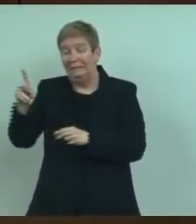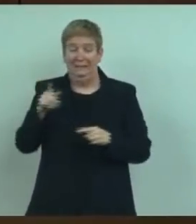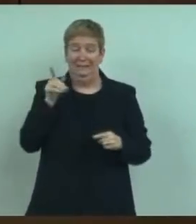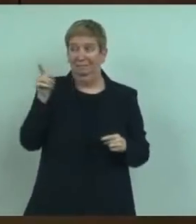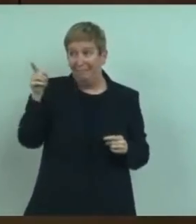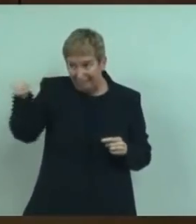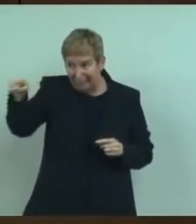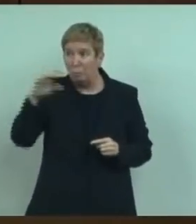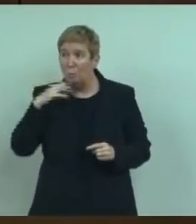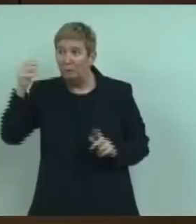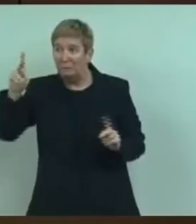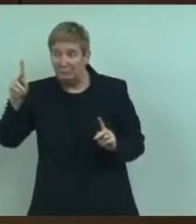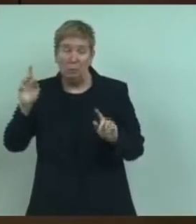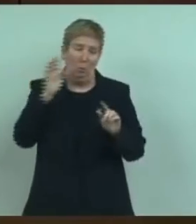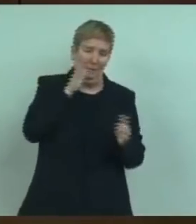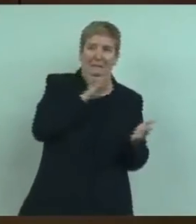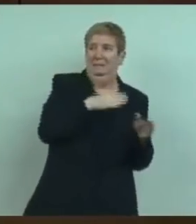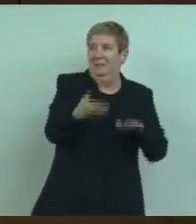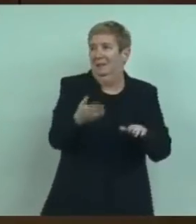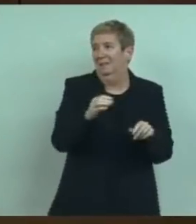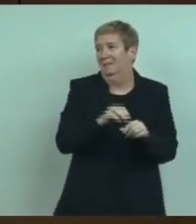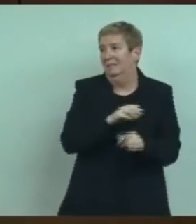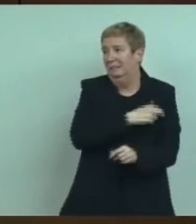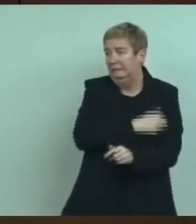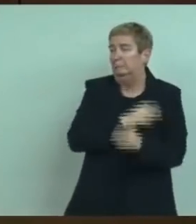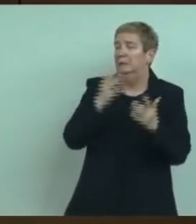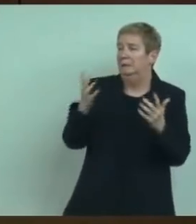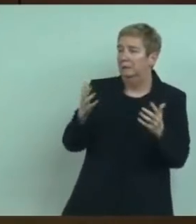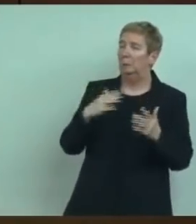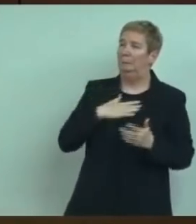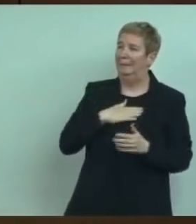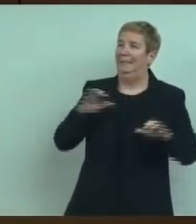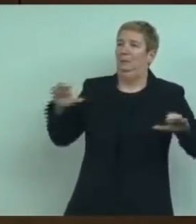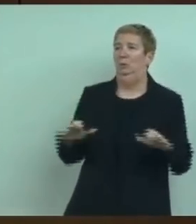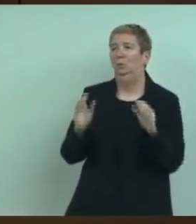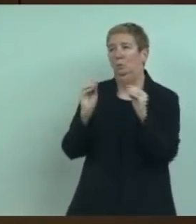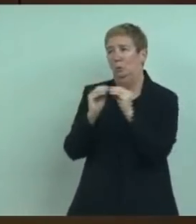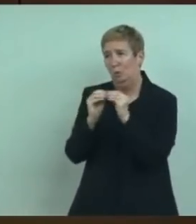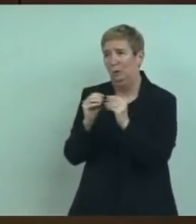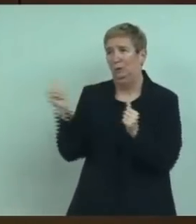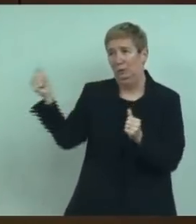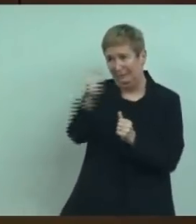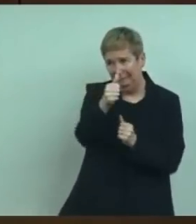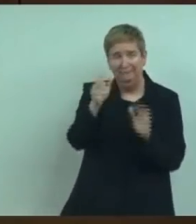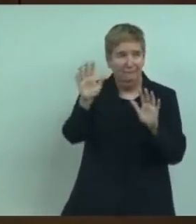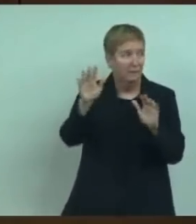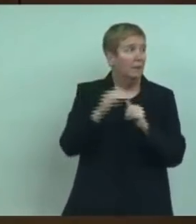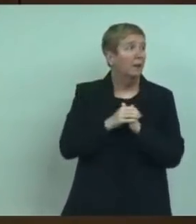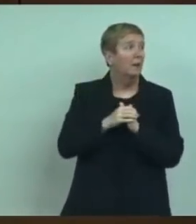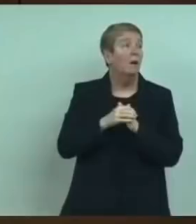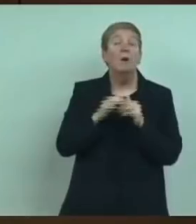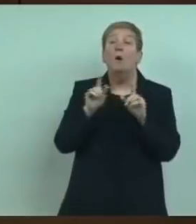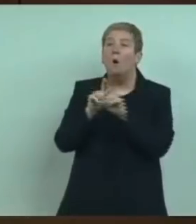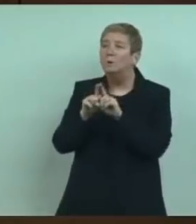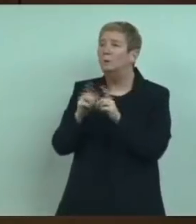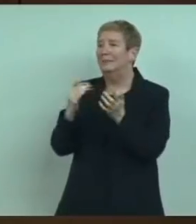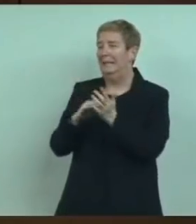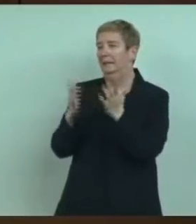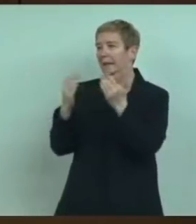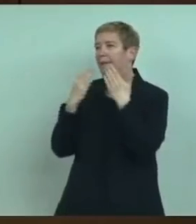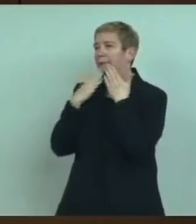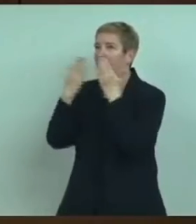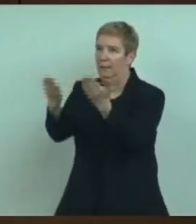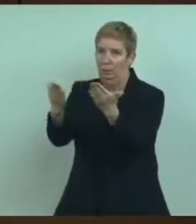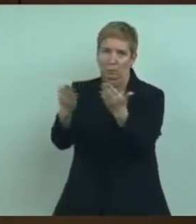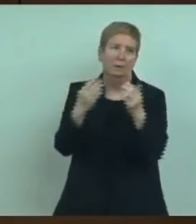virus. So I need you to do more. And last, before we take some other questions, I just want to say, I want to thank you. I